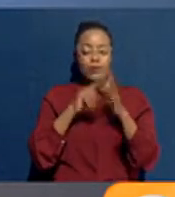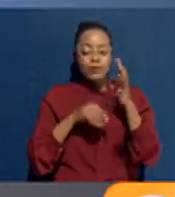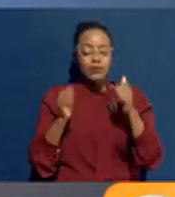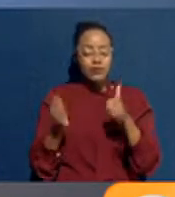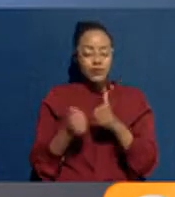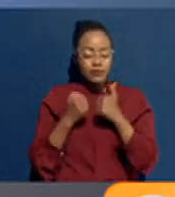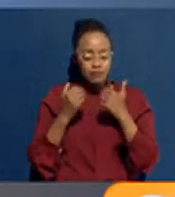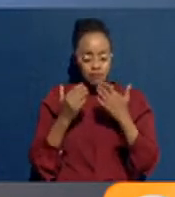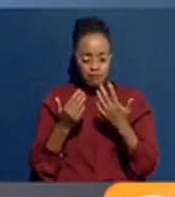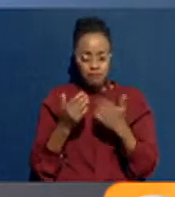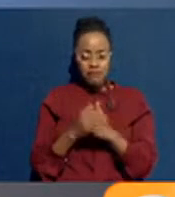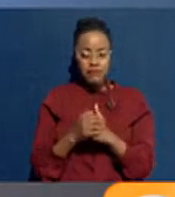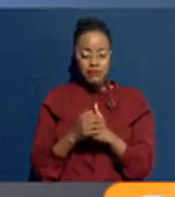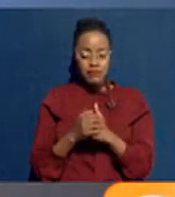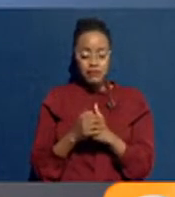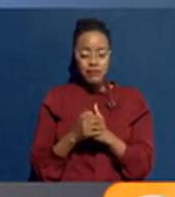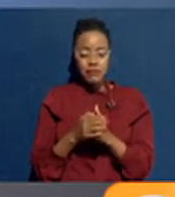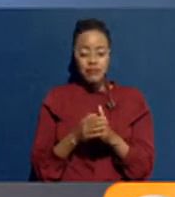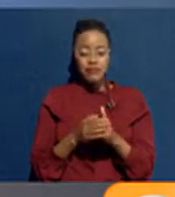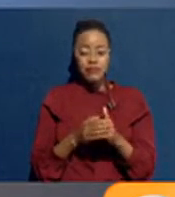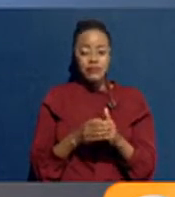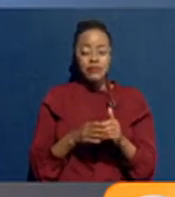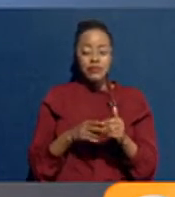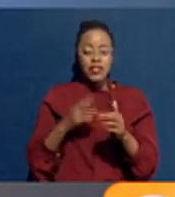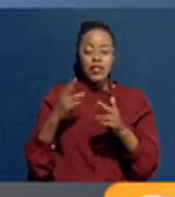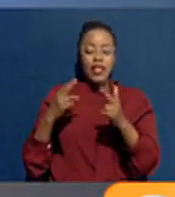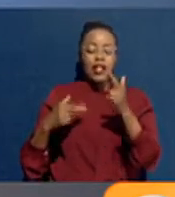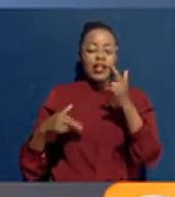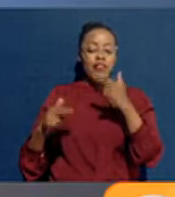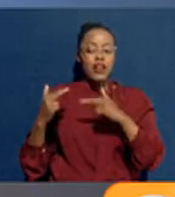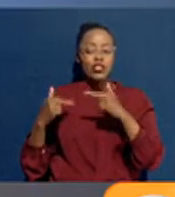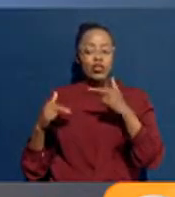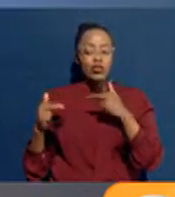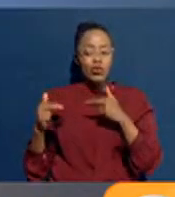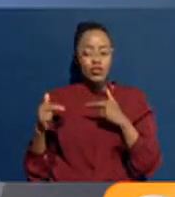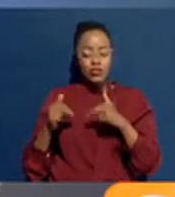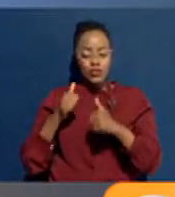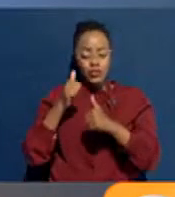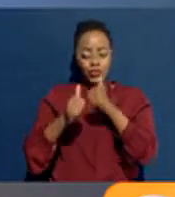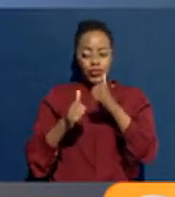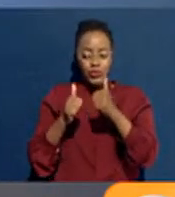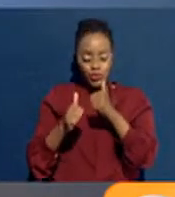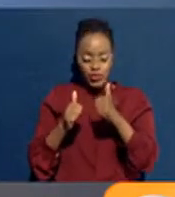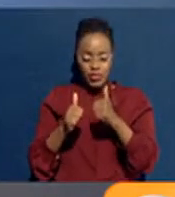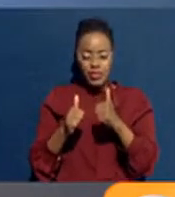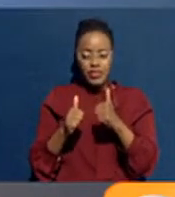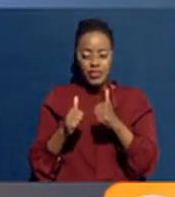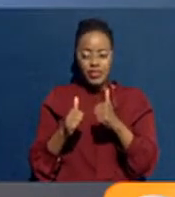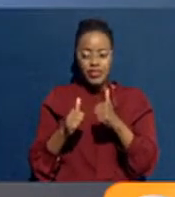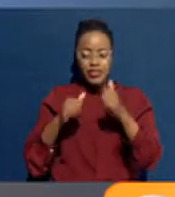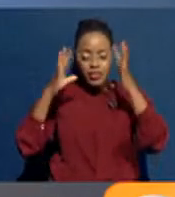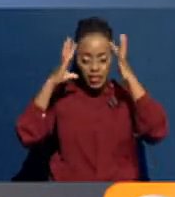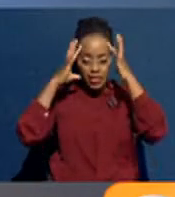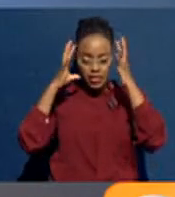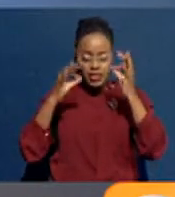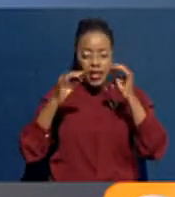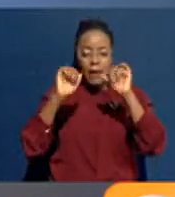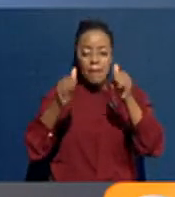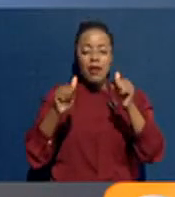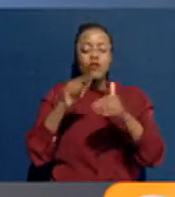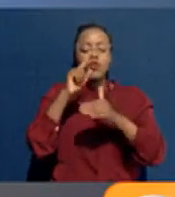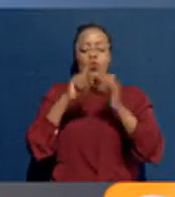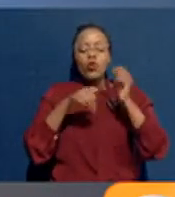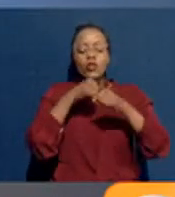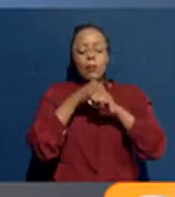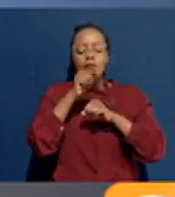that the reversal, which is yet to be determined what causes